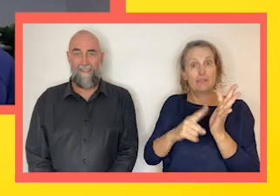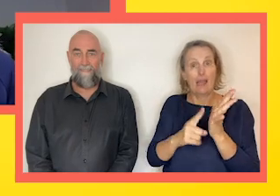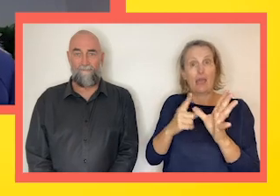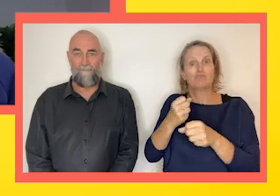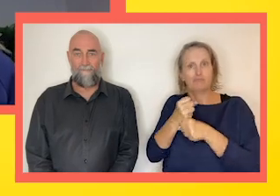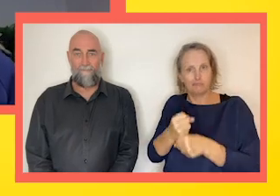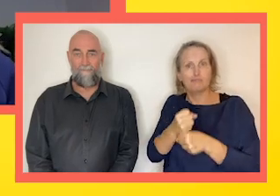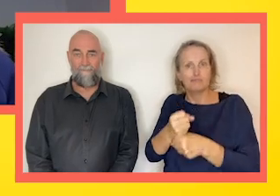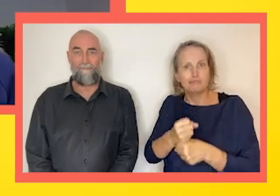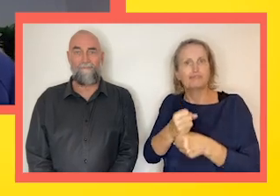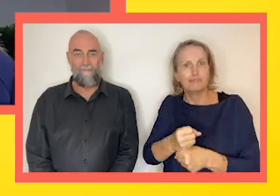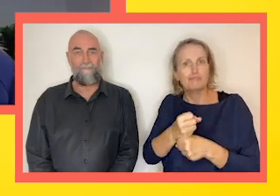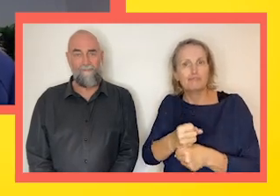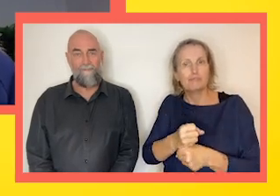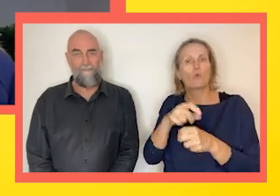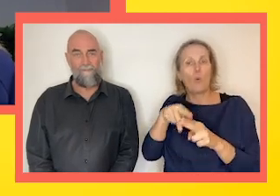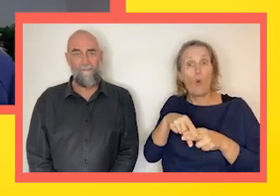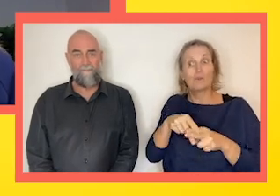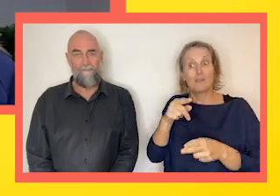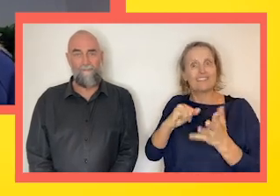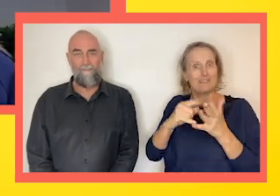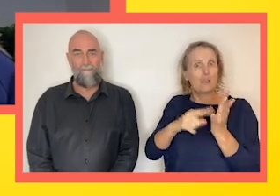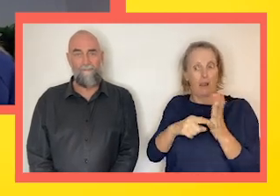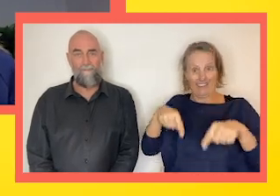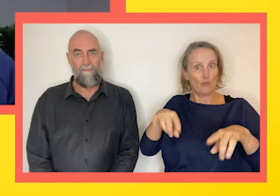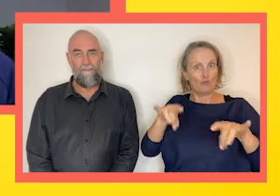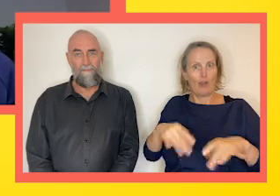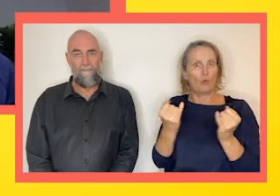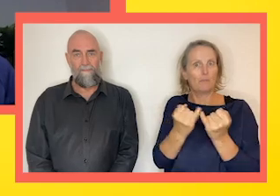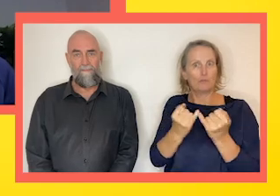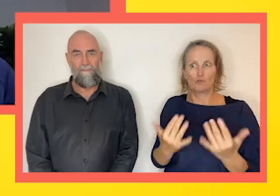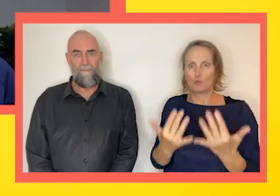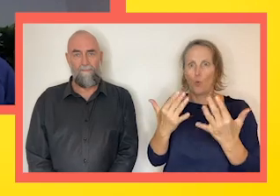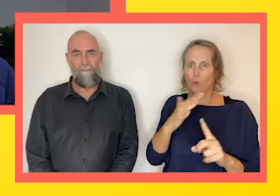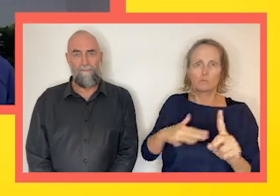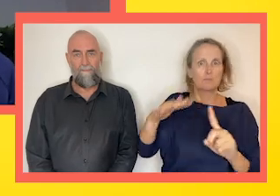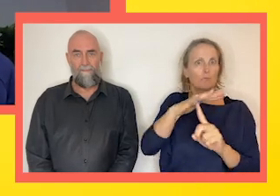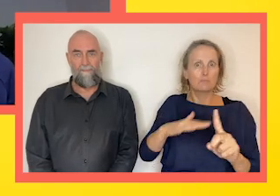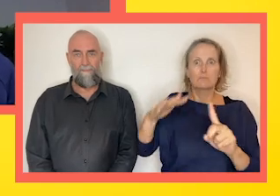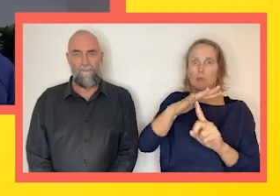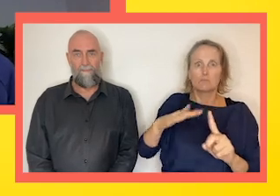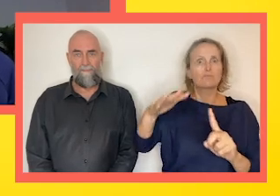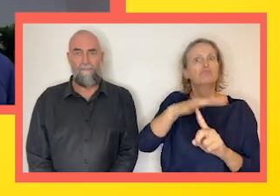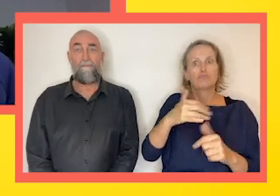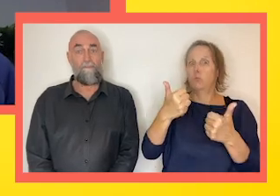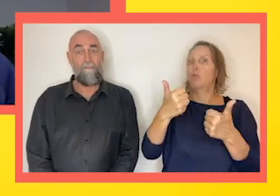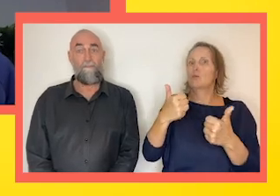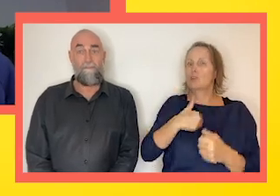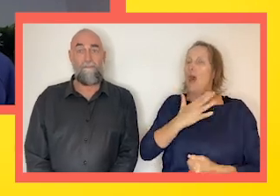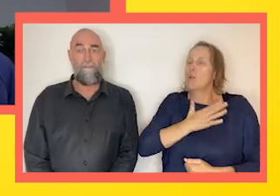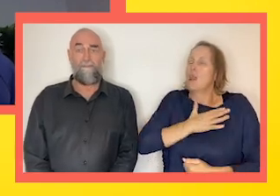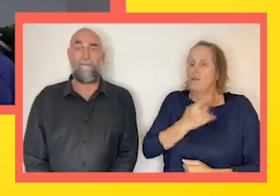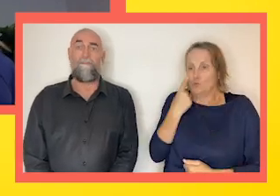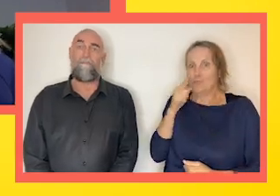currently been getting some really great scores back in Australia. So I would love to see